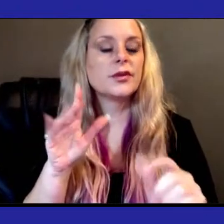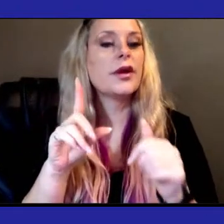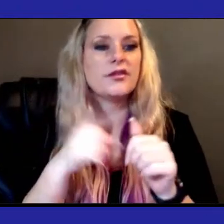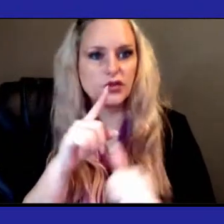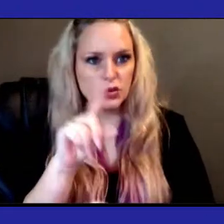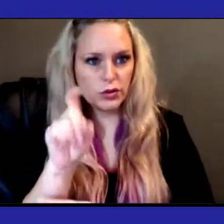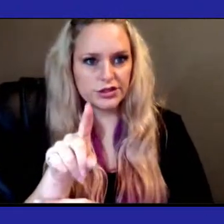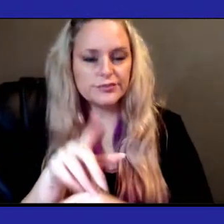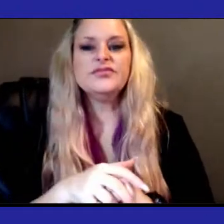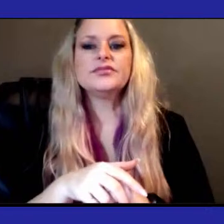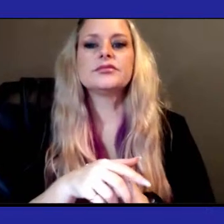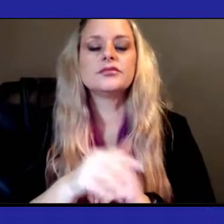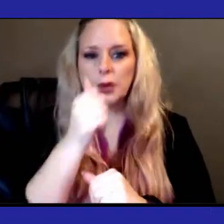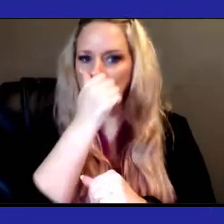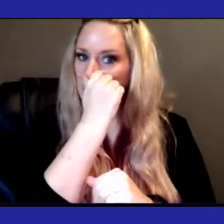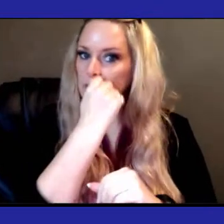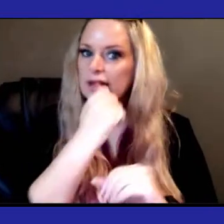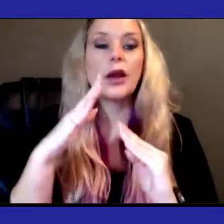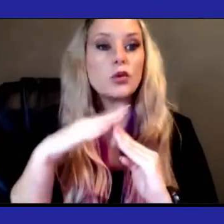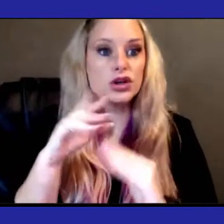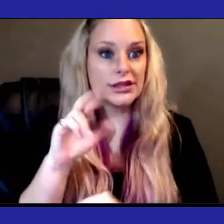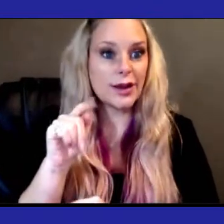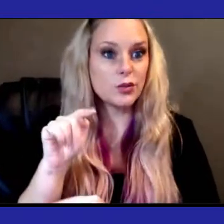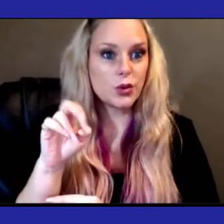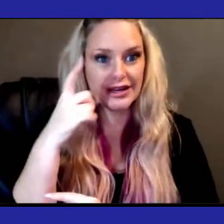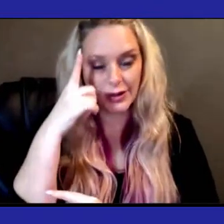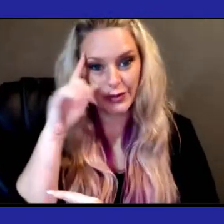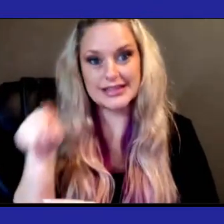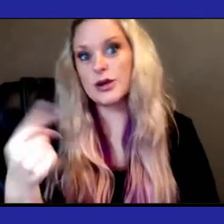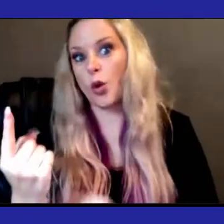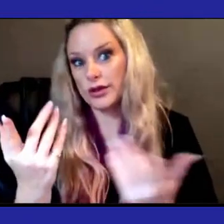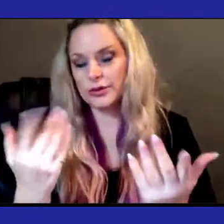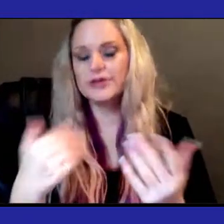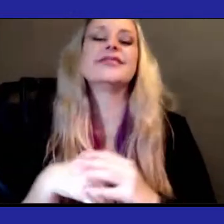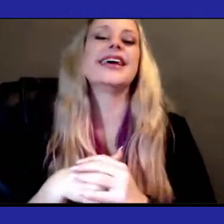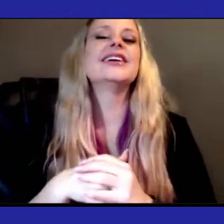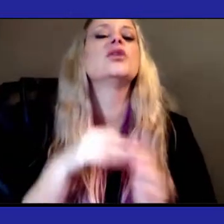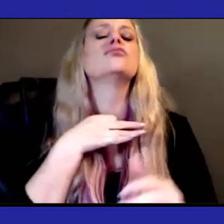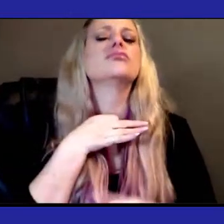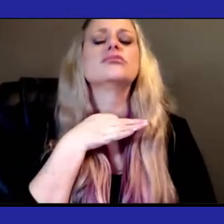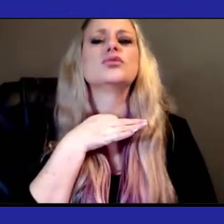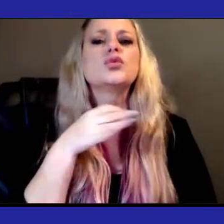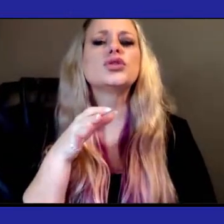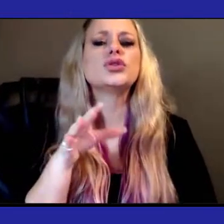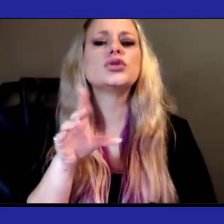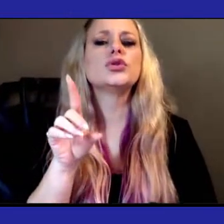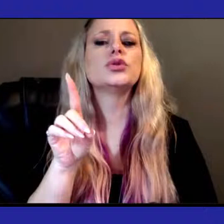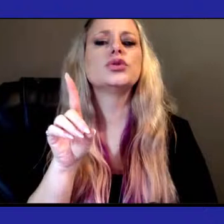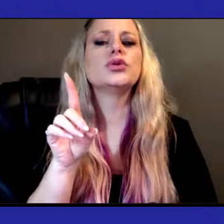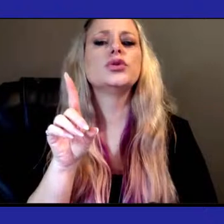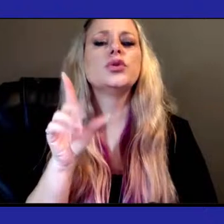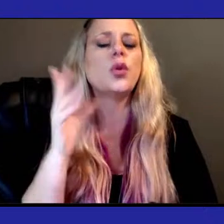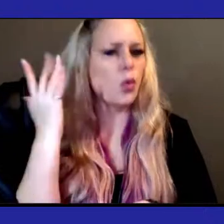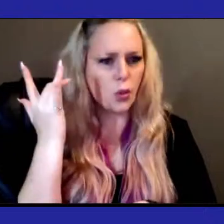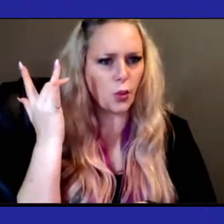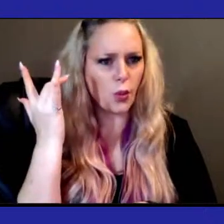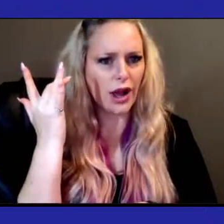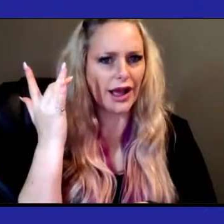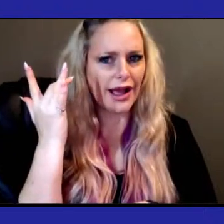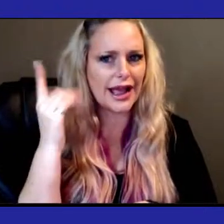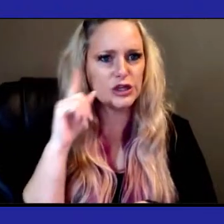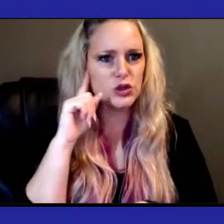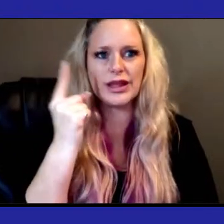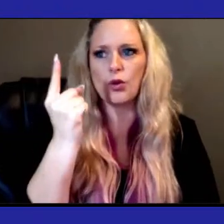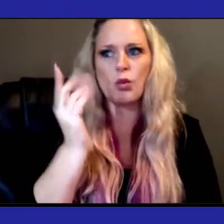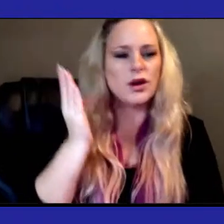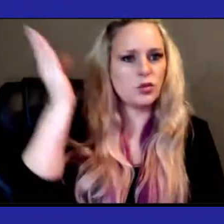they were top rated because they were the only. Vendor. I'm just curious, why do you think there was only one proposal